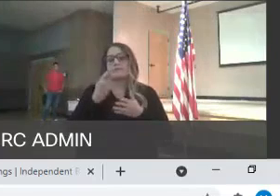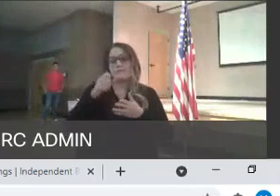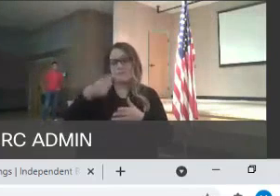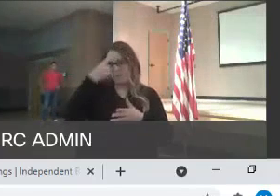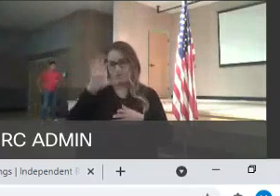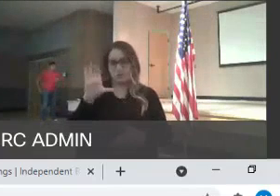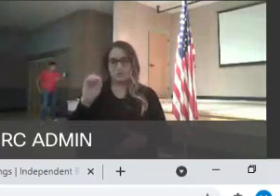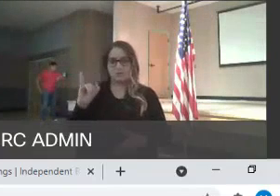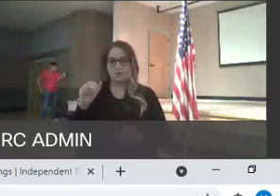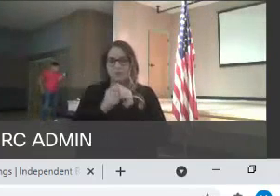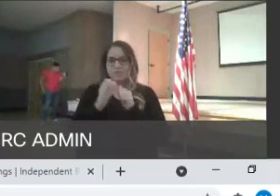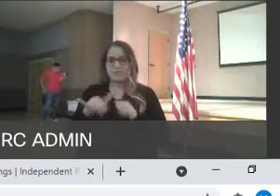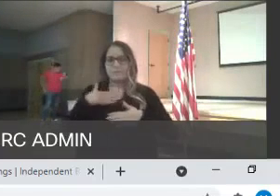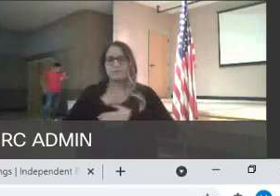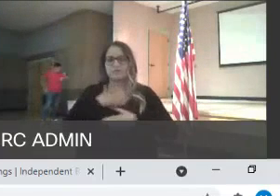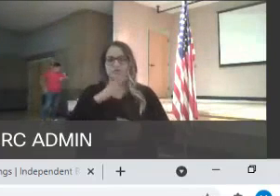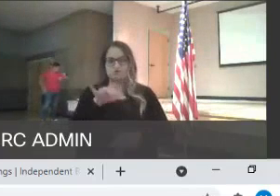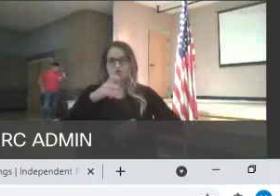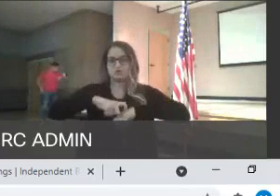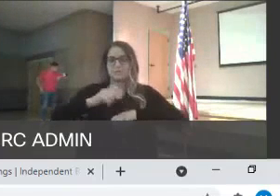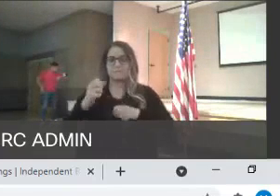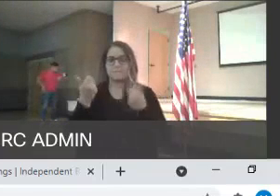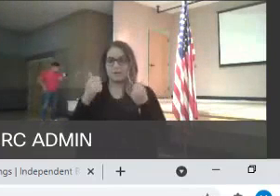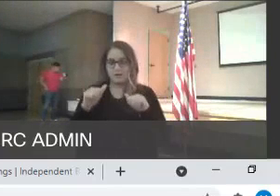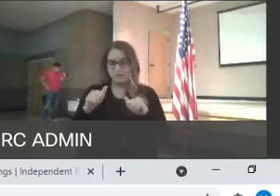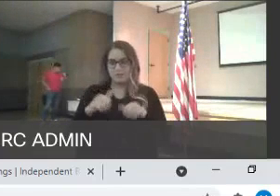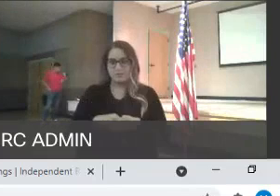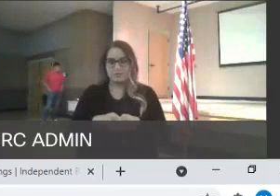With that, I appreciate your time and your effort in getting this